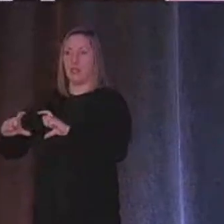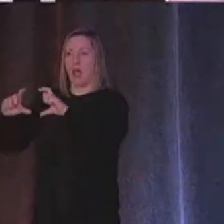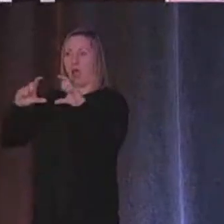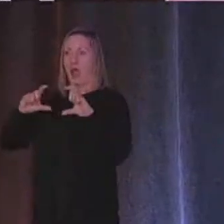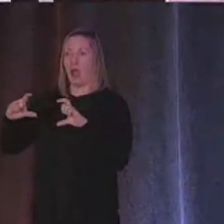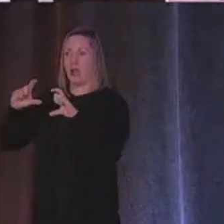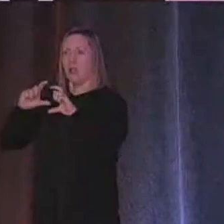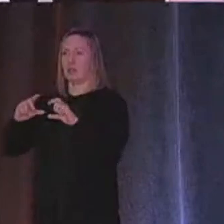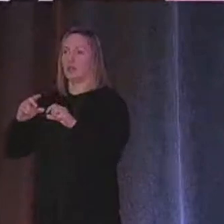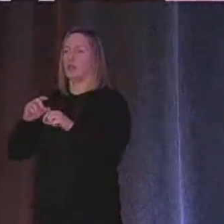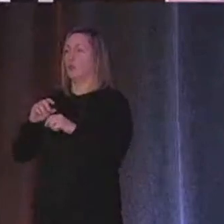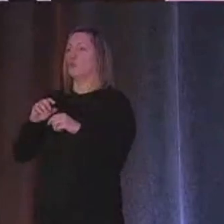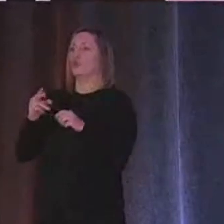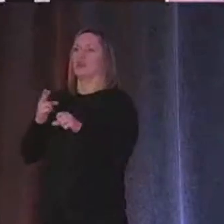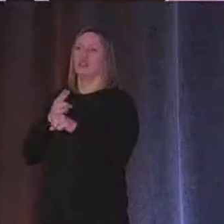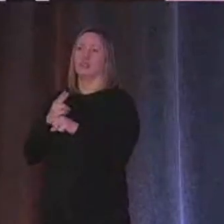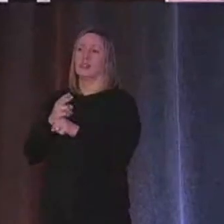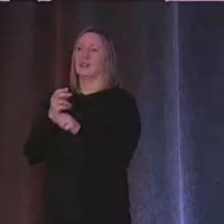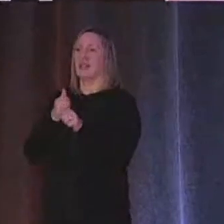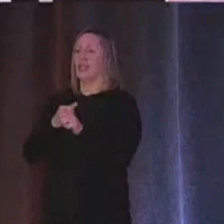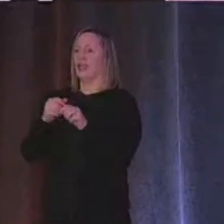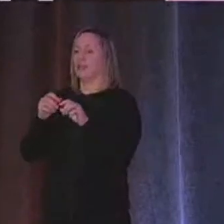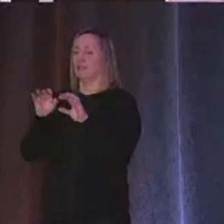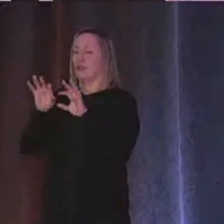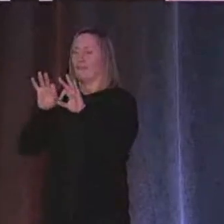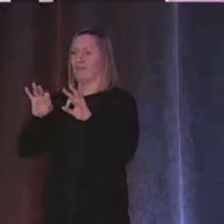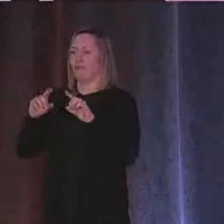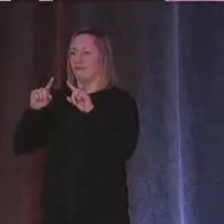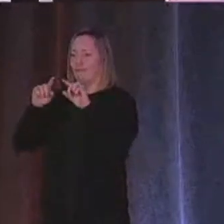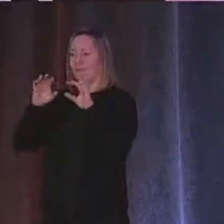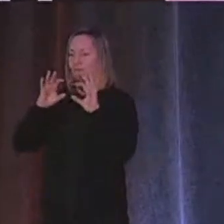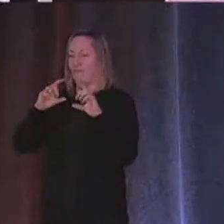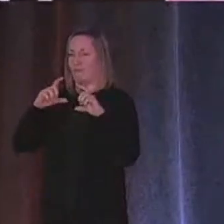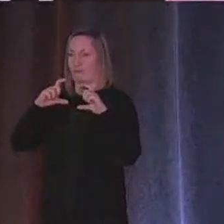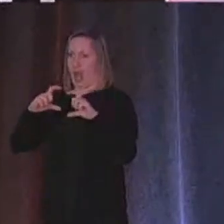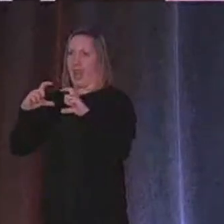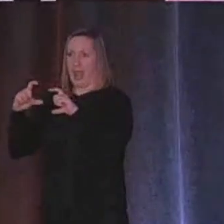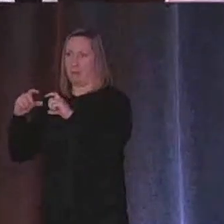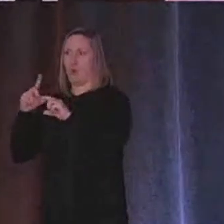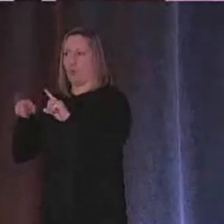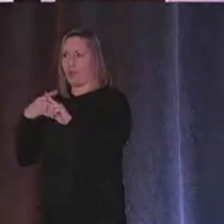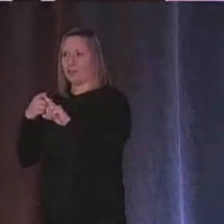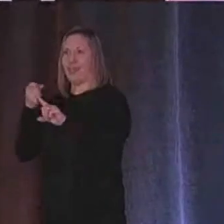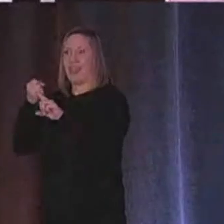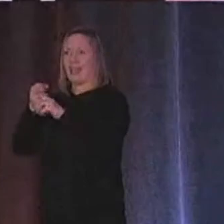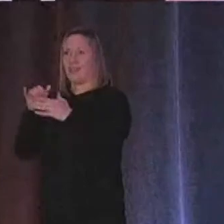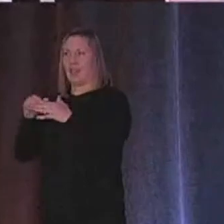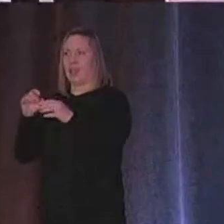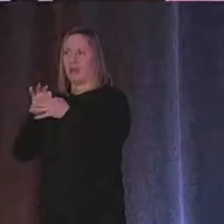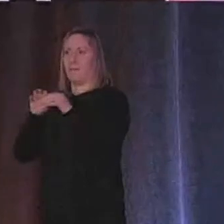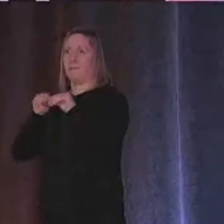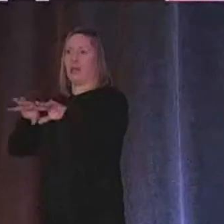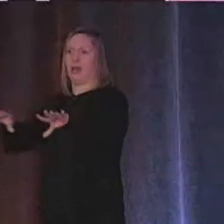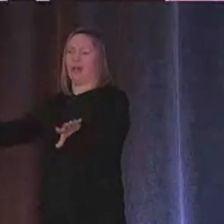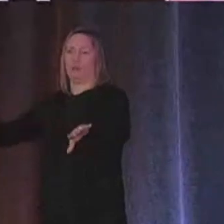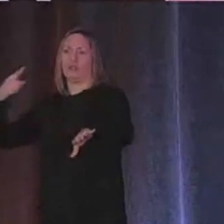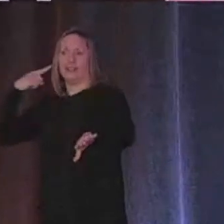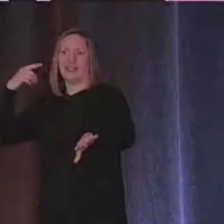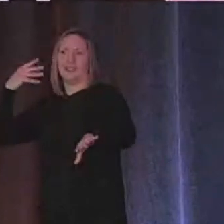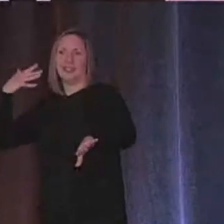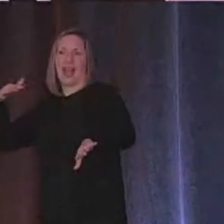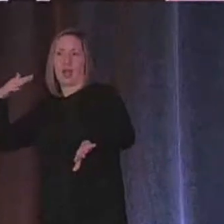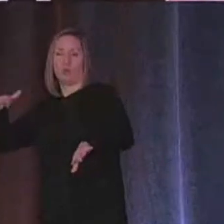frame, we're iterating through it on every frame. And if once they hit that threshold, they're going to release the sound. And you could do some cool things, right? You could